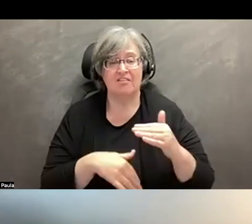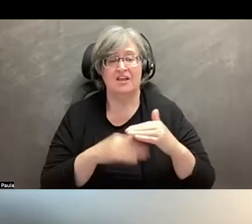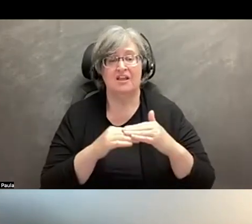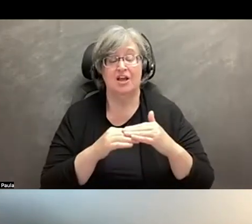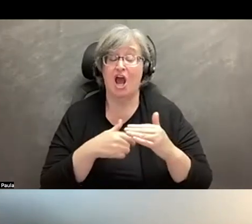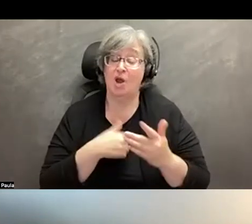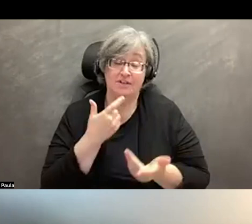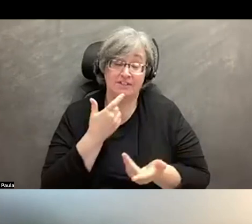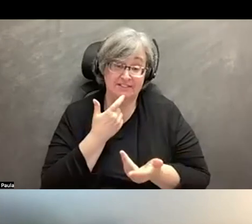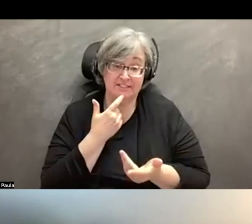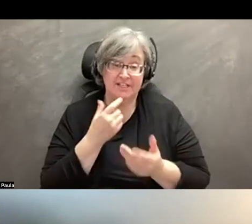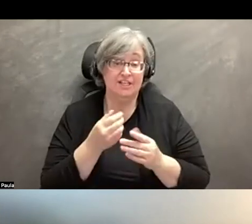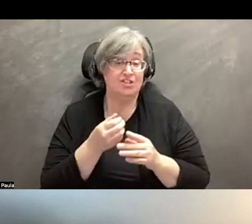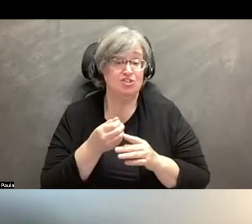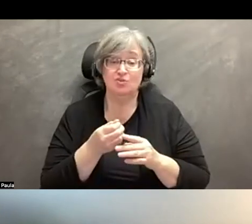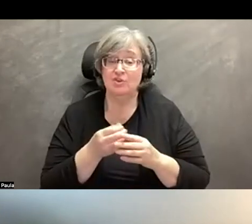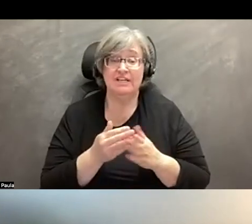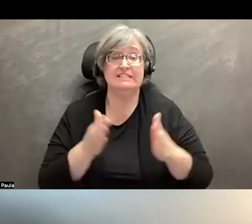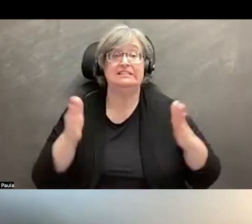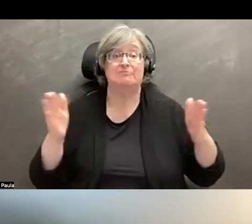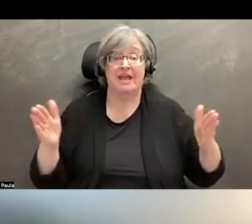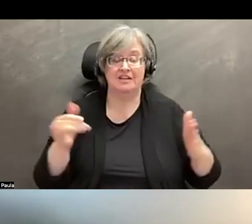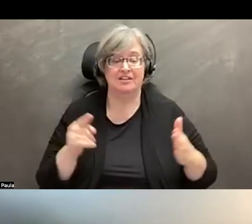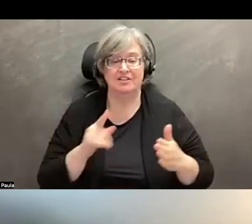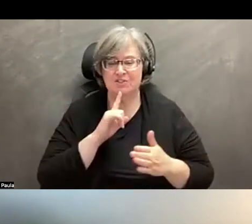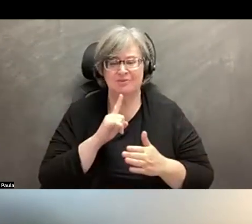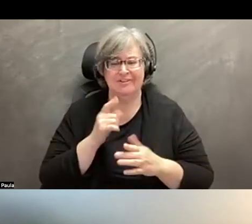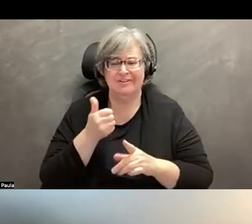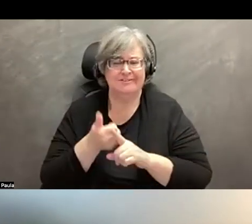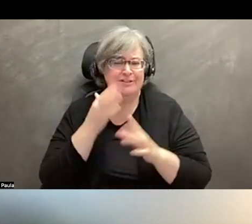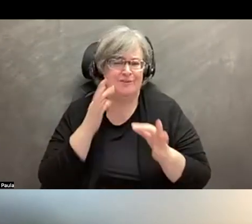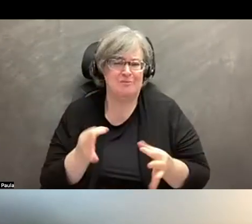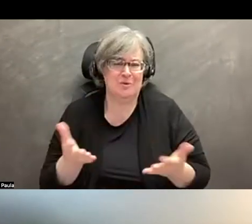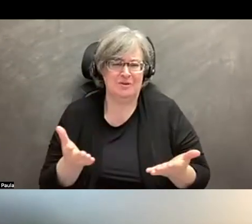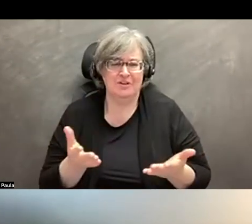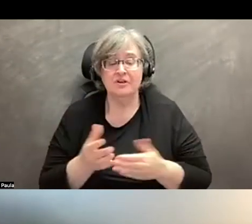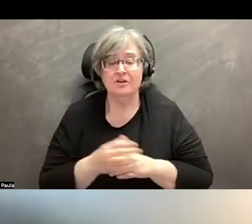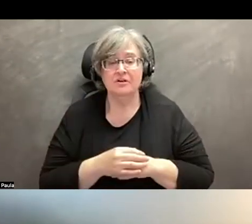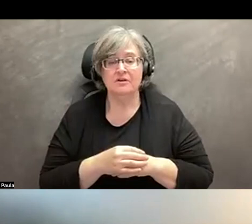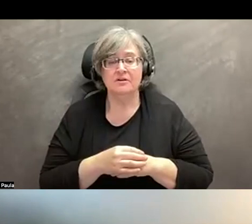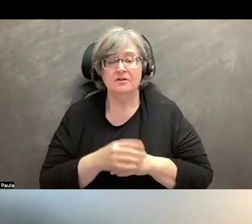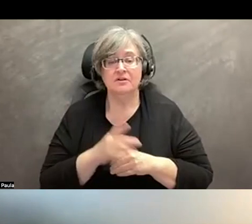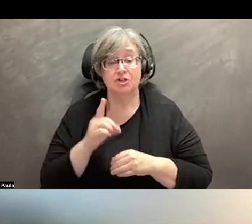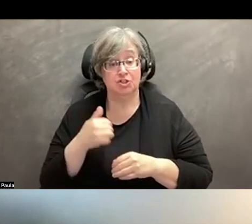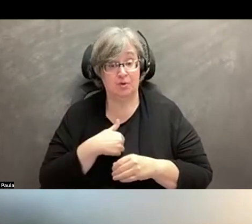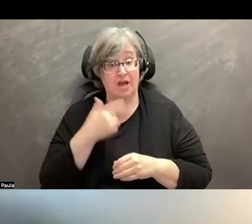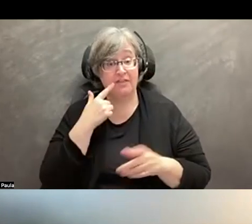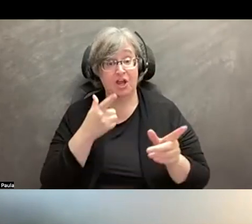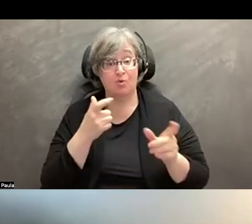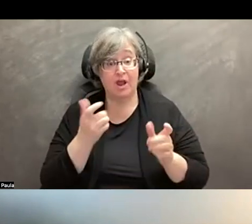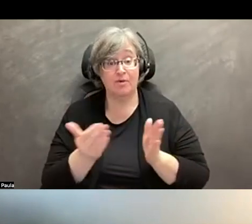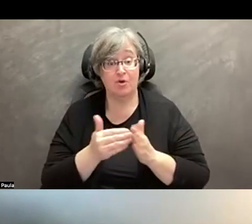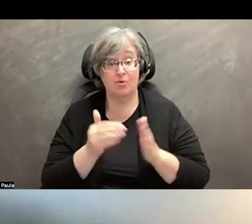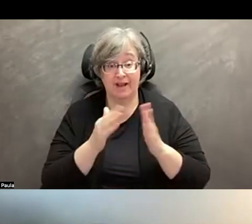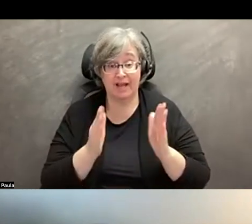to expand it. It's self-imposed. Do I think that rapid rehousing in and of itself is